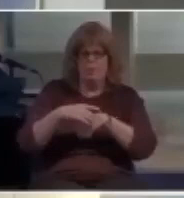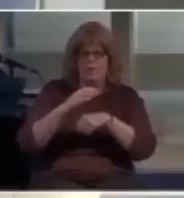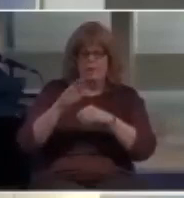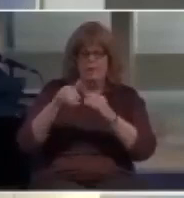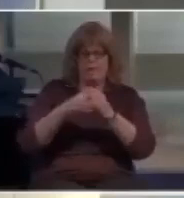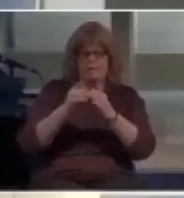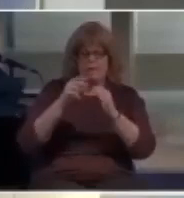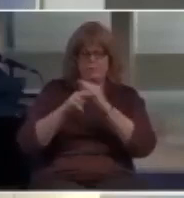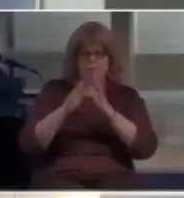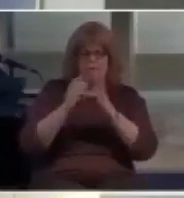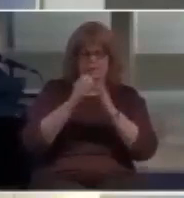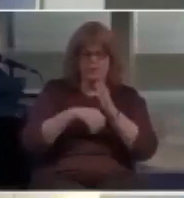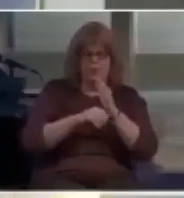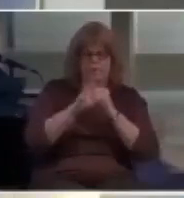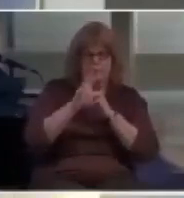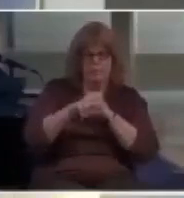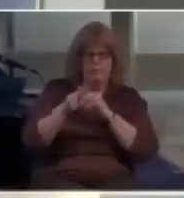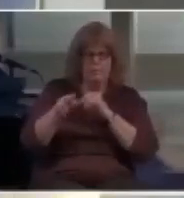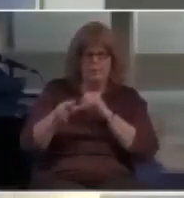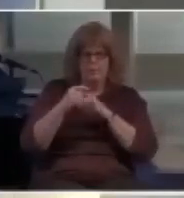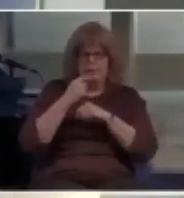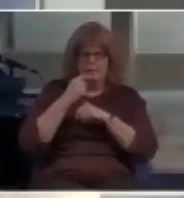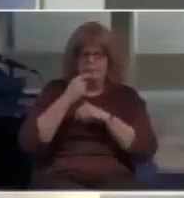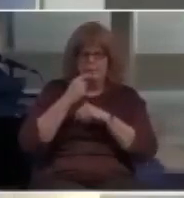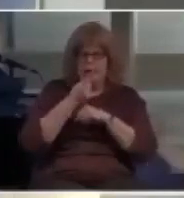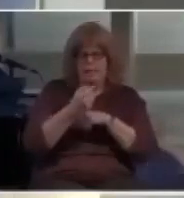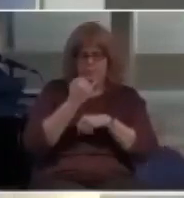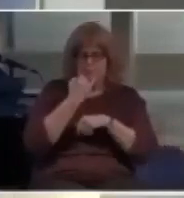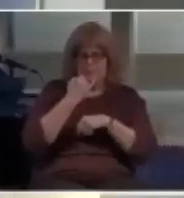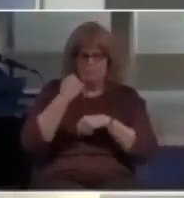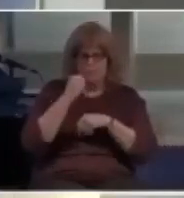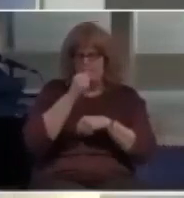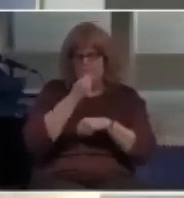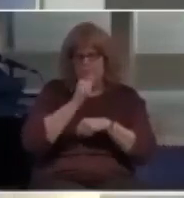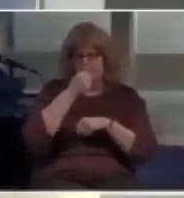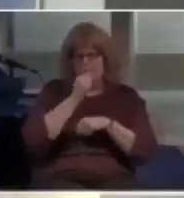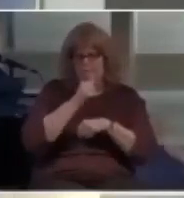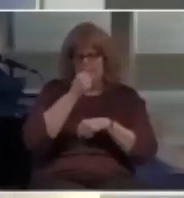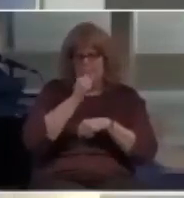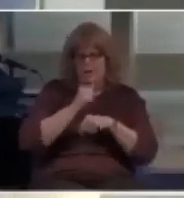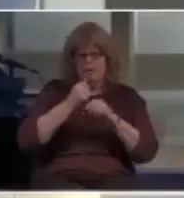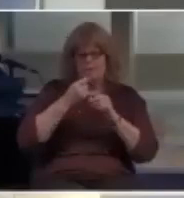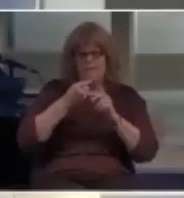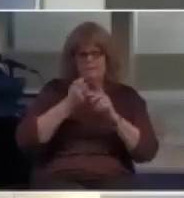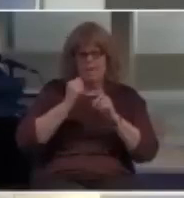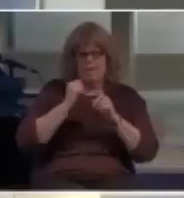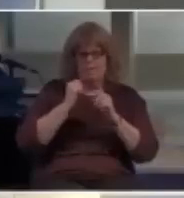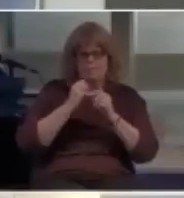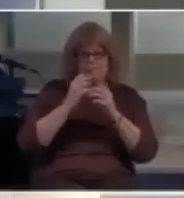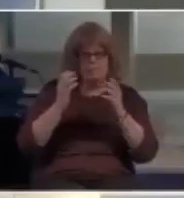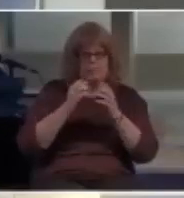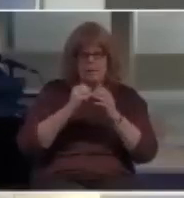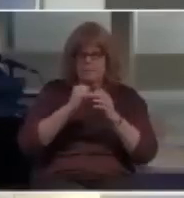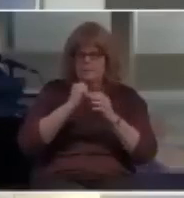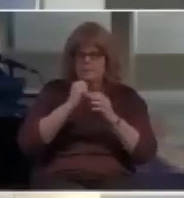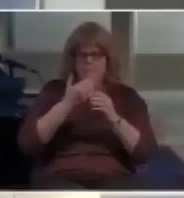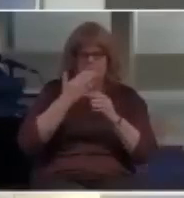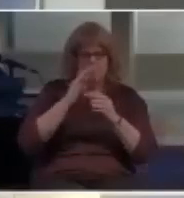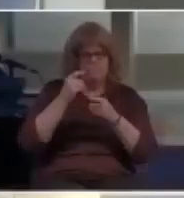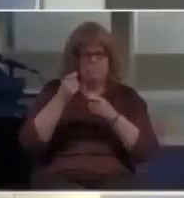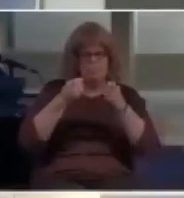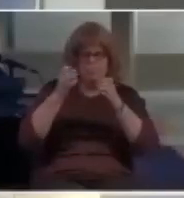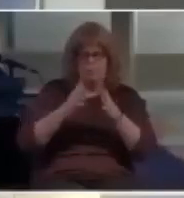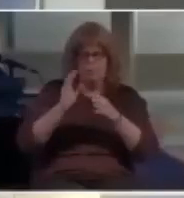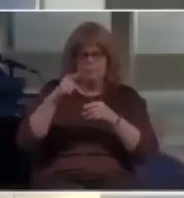at the beginning of chapter 33, he says to Israel, who is suffering under all kinds of unrighteous rulers of